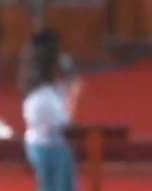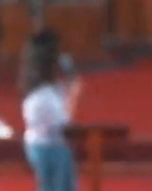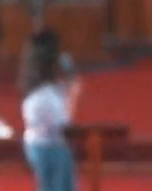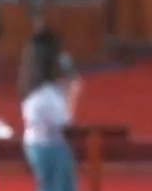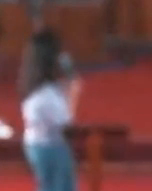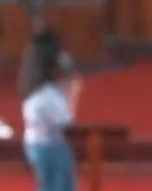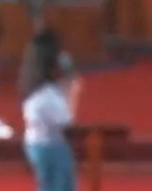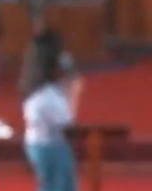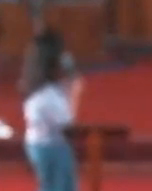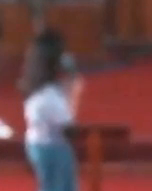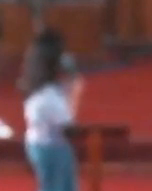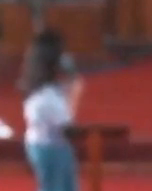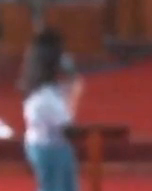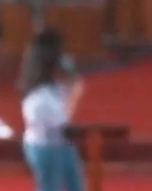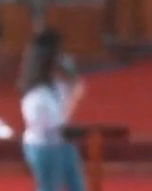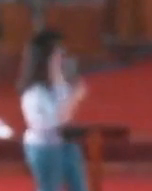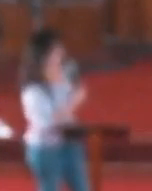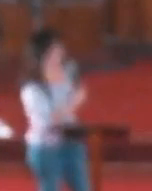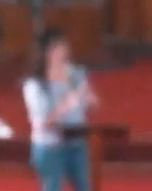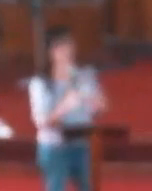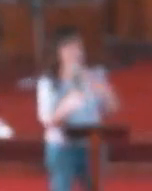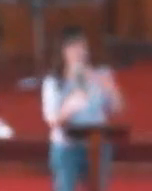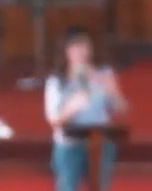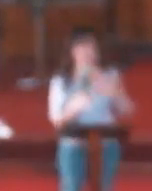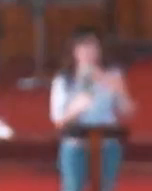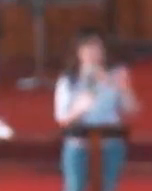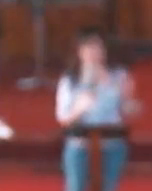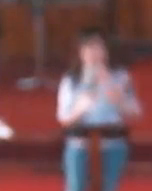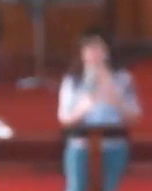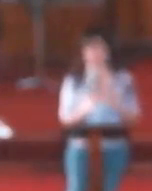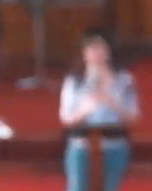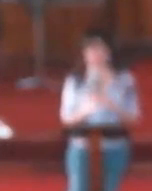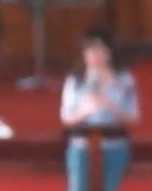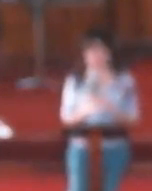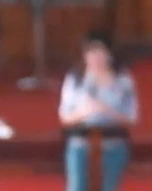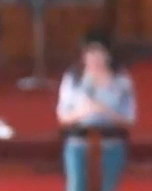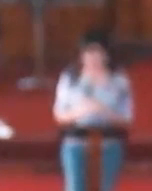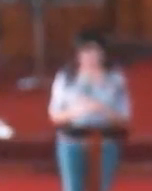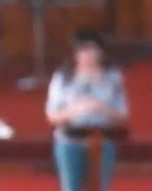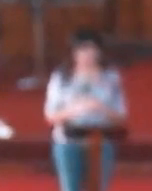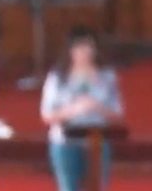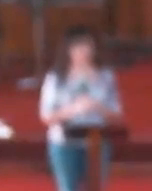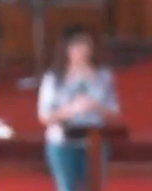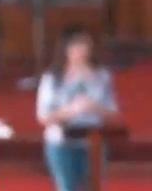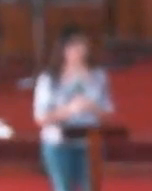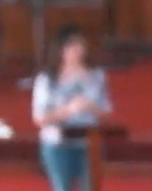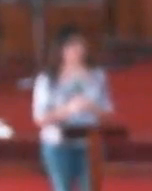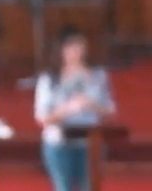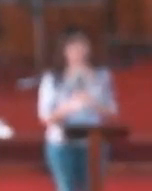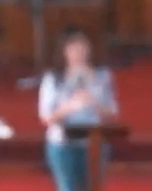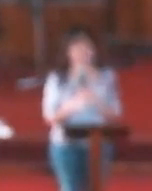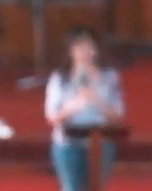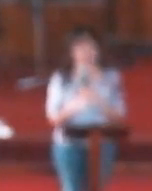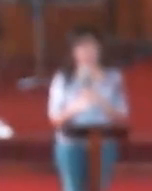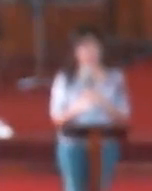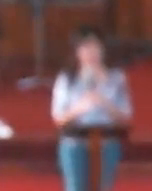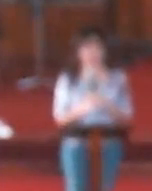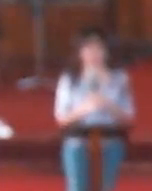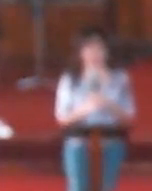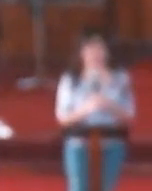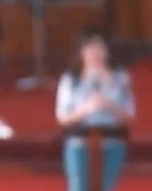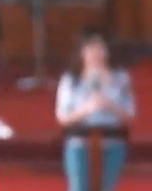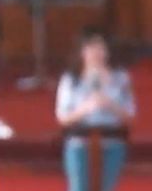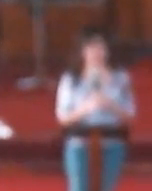decree and they are very careful with their language when it regards to prophecy. Porque hay mucho abuso. Because there's a lot of